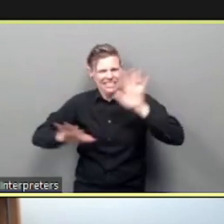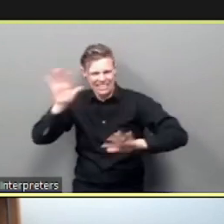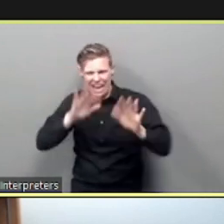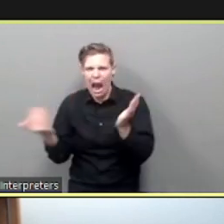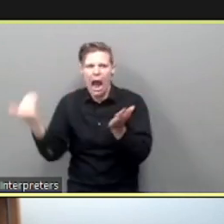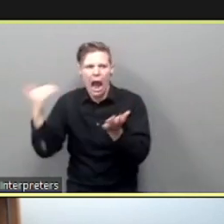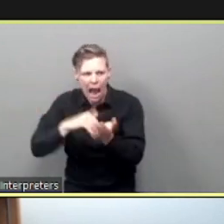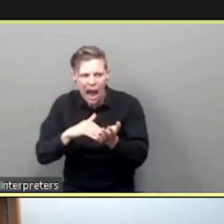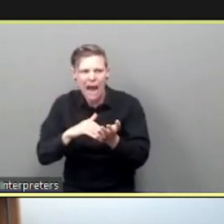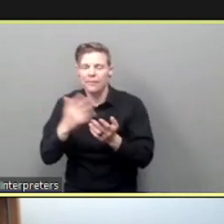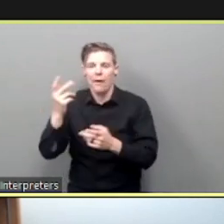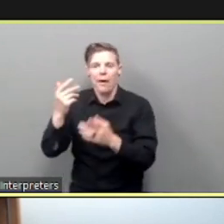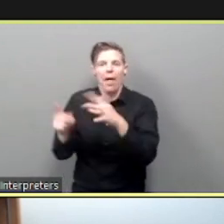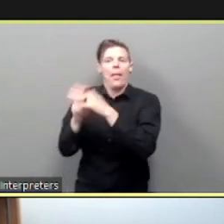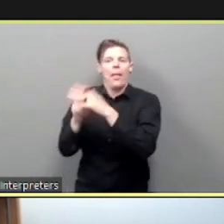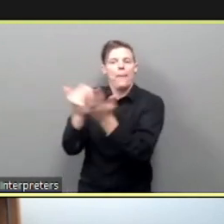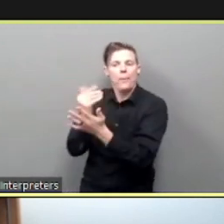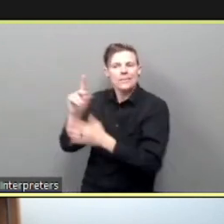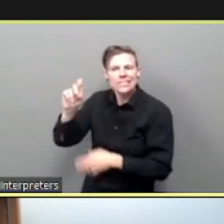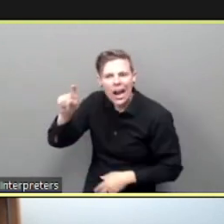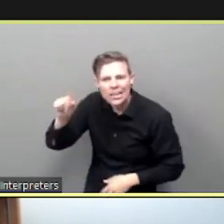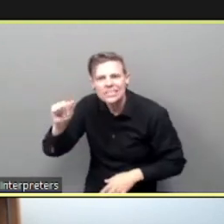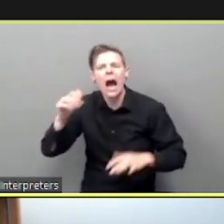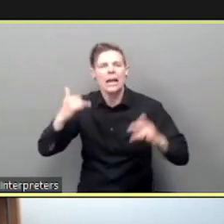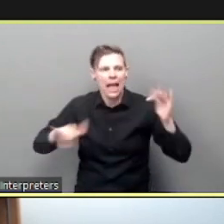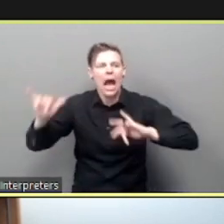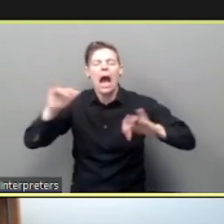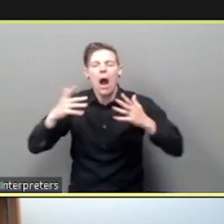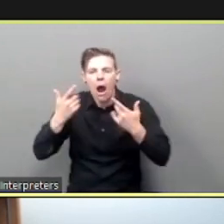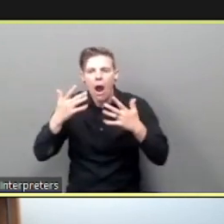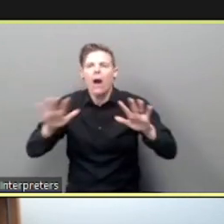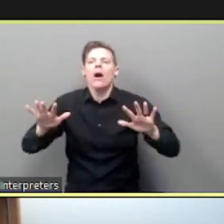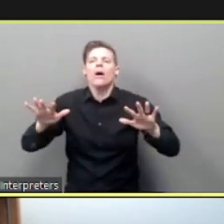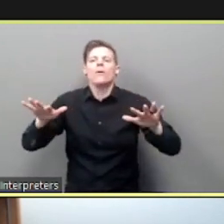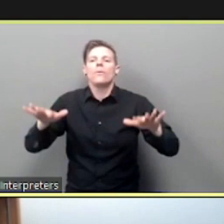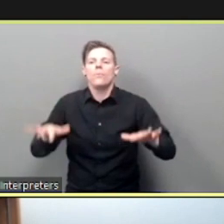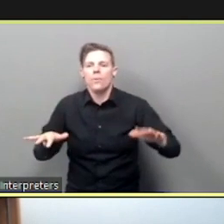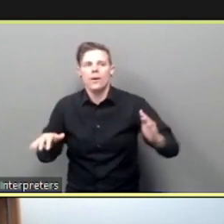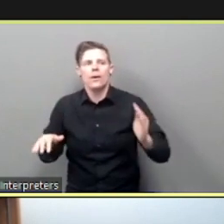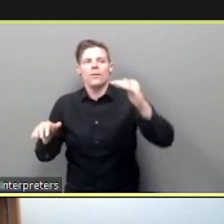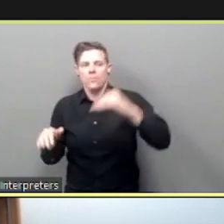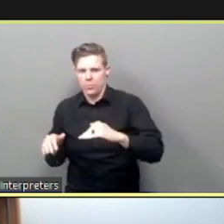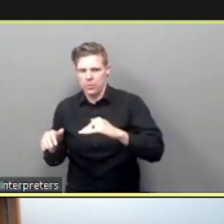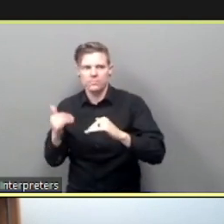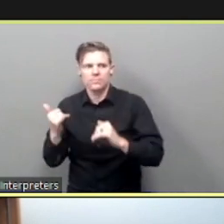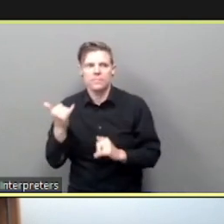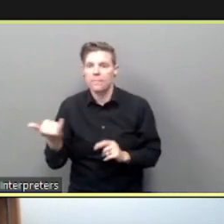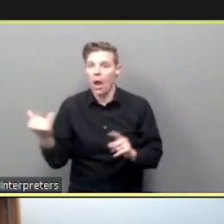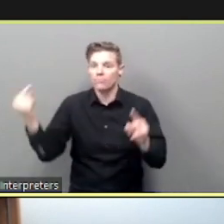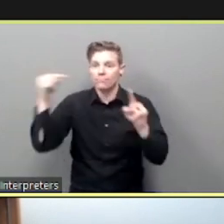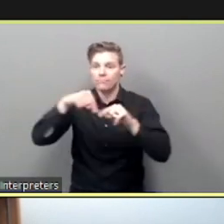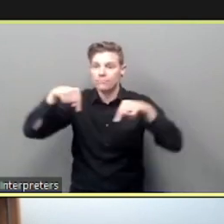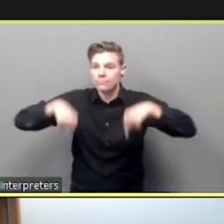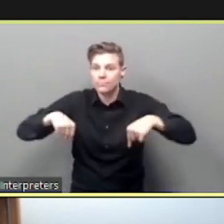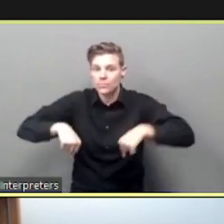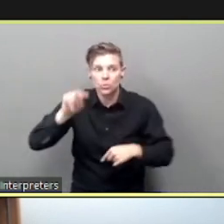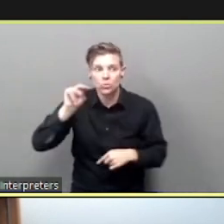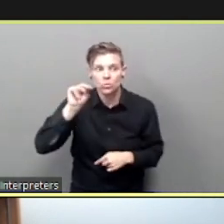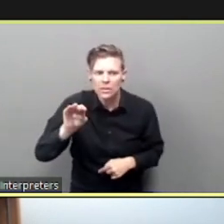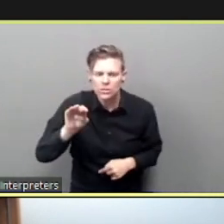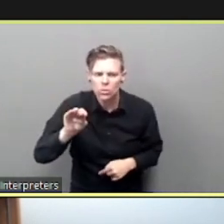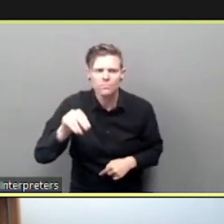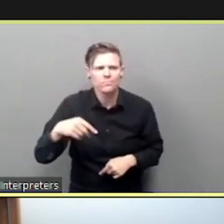now begun to see a real reprieve. Here in New Mexico, we continue to sit at